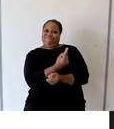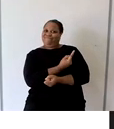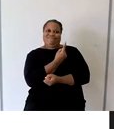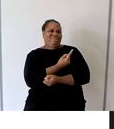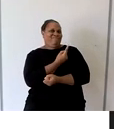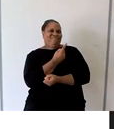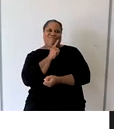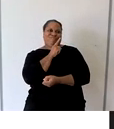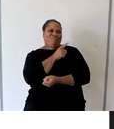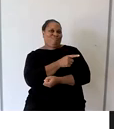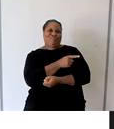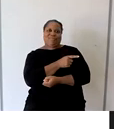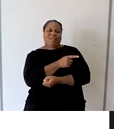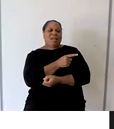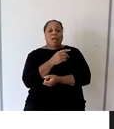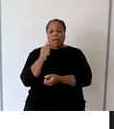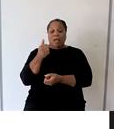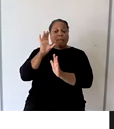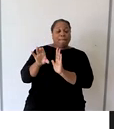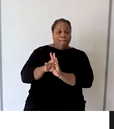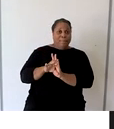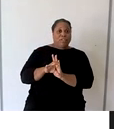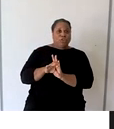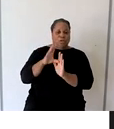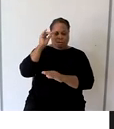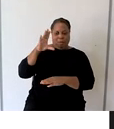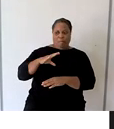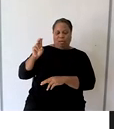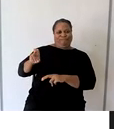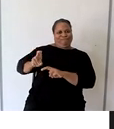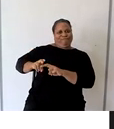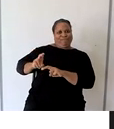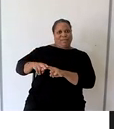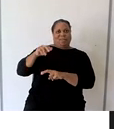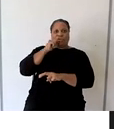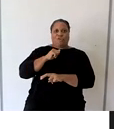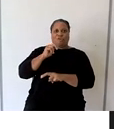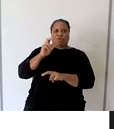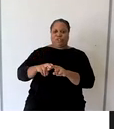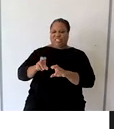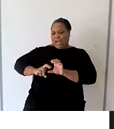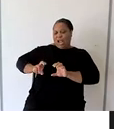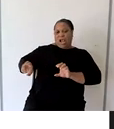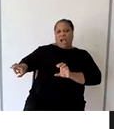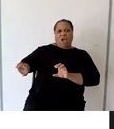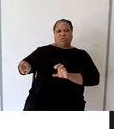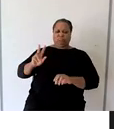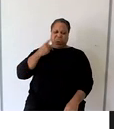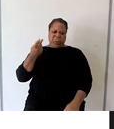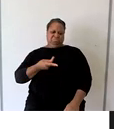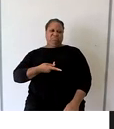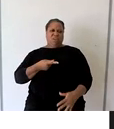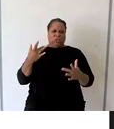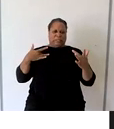other picture I have here is when the man is sitting in the wheelchair and the girl is sitting on the couch looking very upset and very